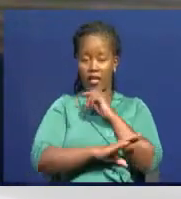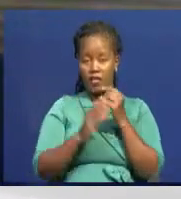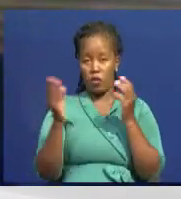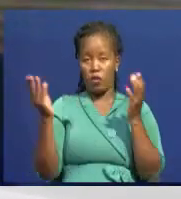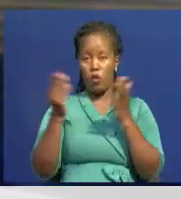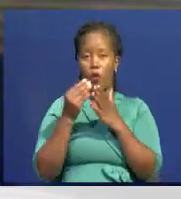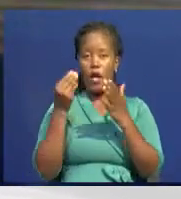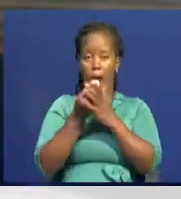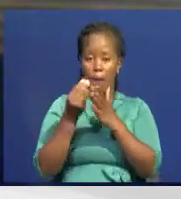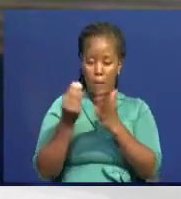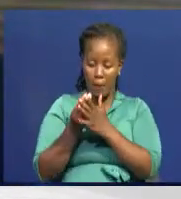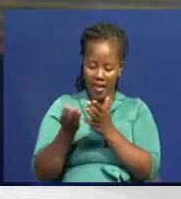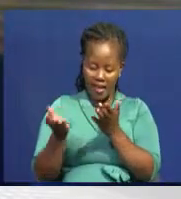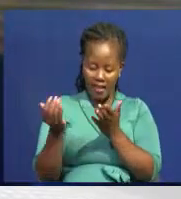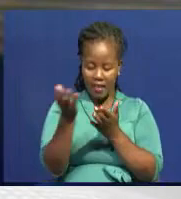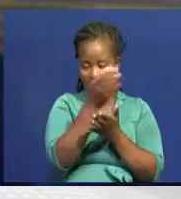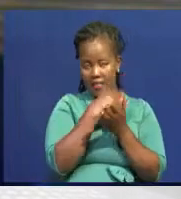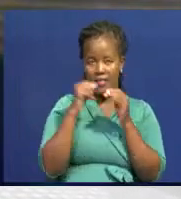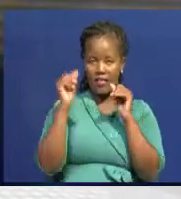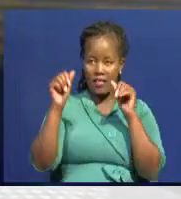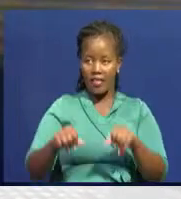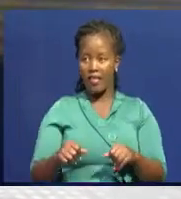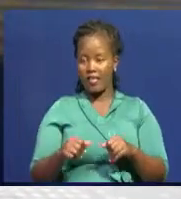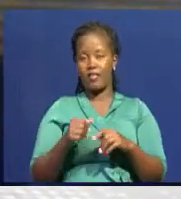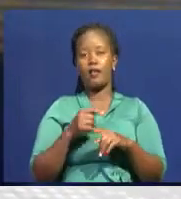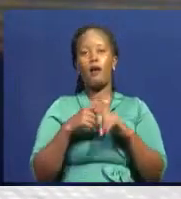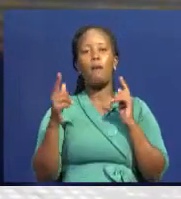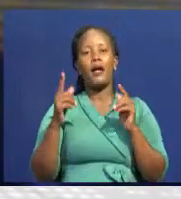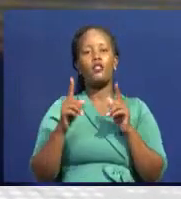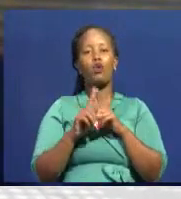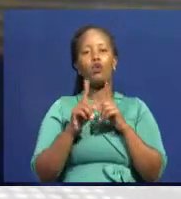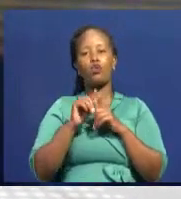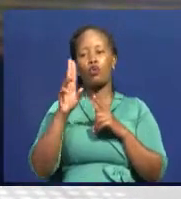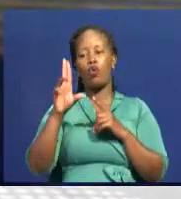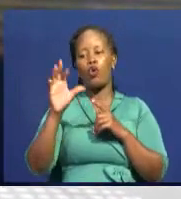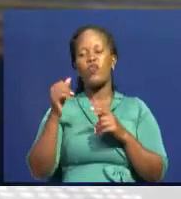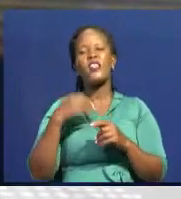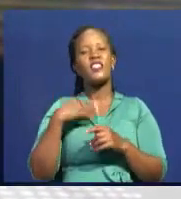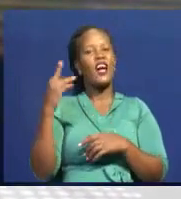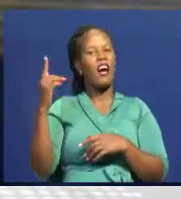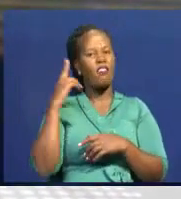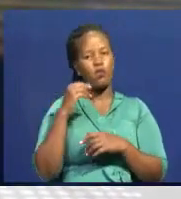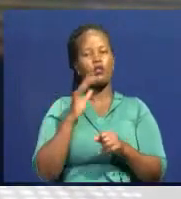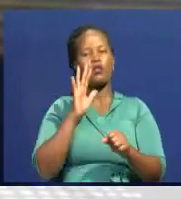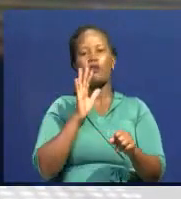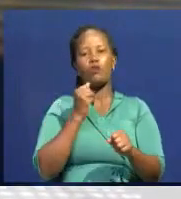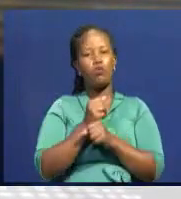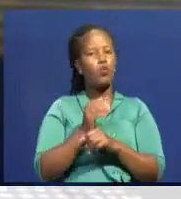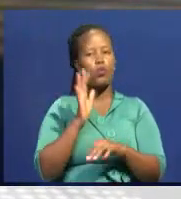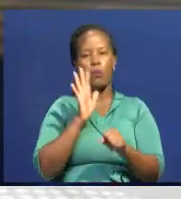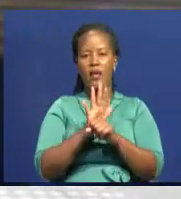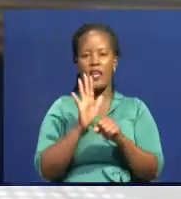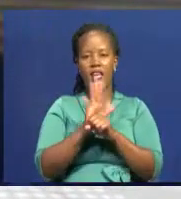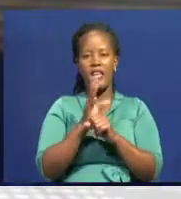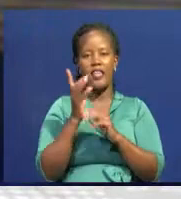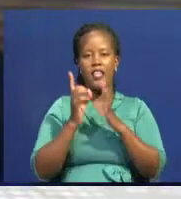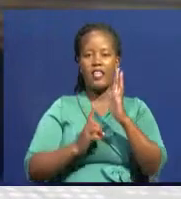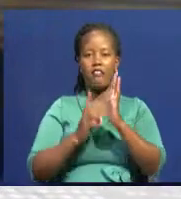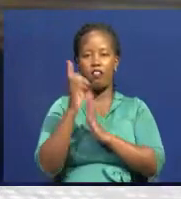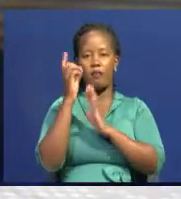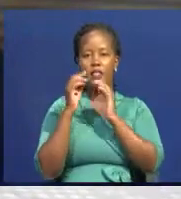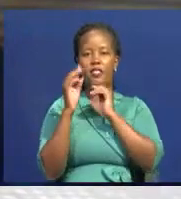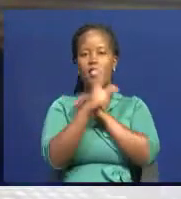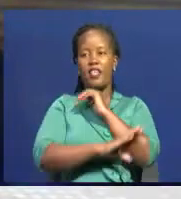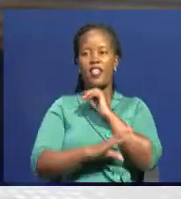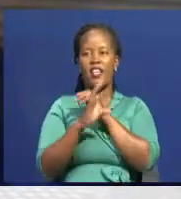from. At least the US has the laws that allows for this, to do a lot of development in the country at a